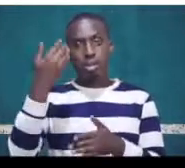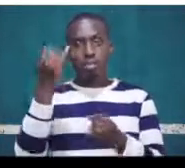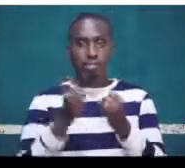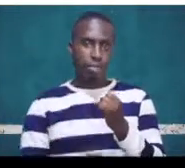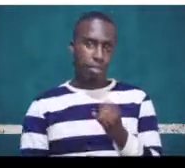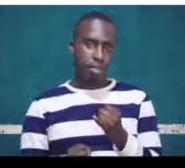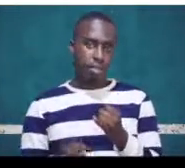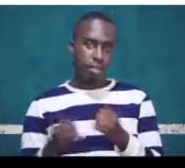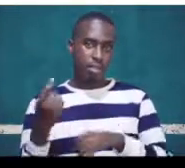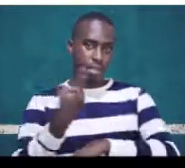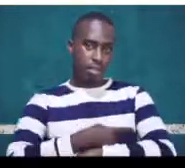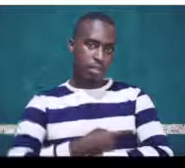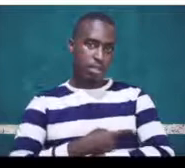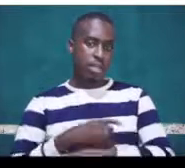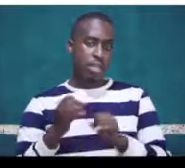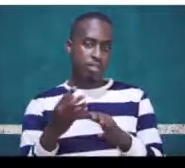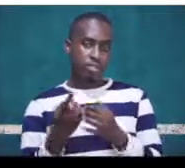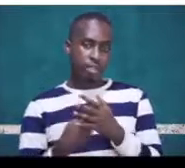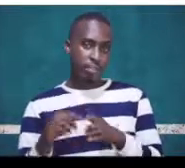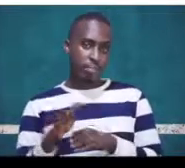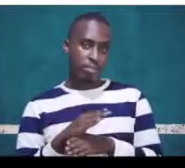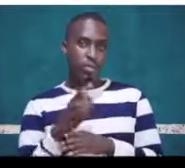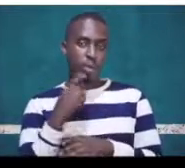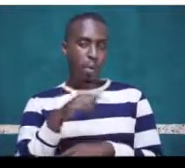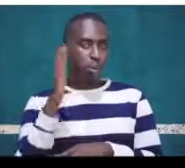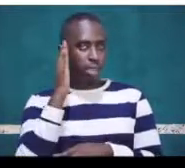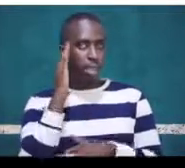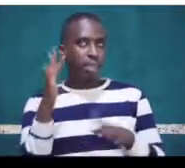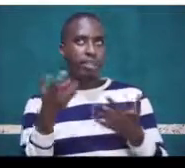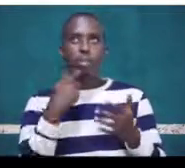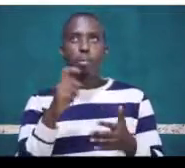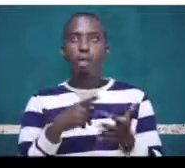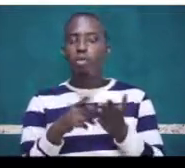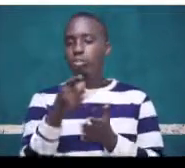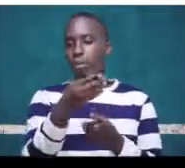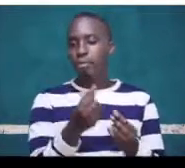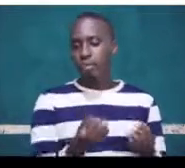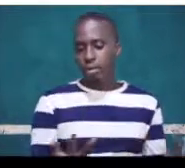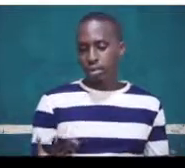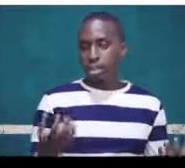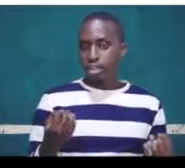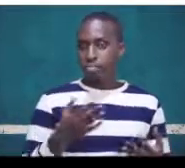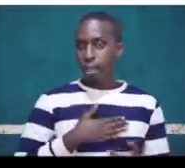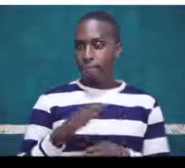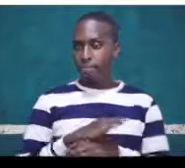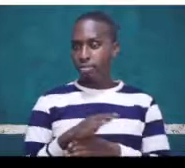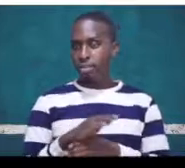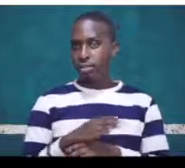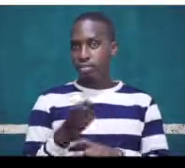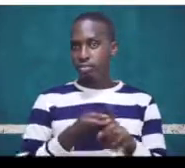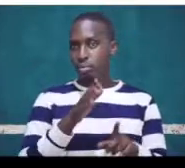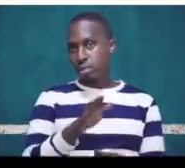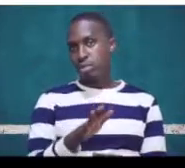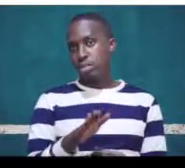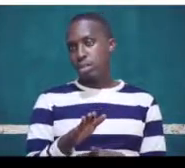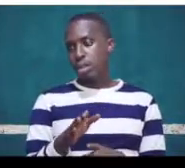when you start a business, you need to know, how much do I have to pay for this? If my business is boosted from this amount